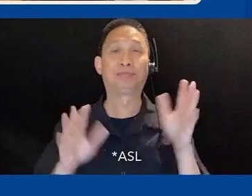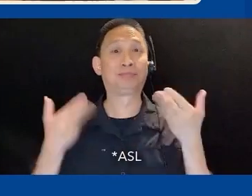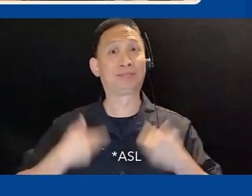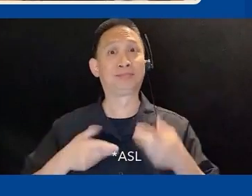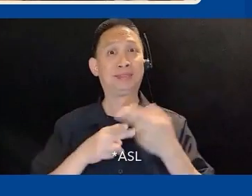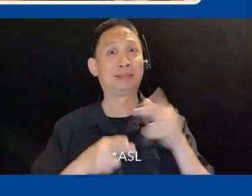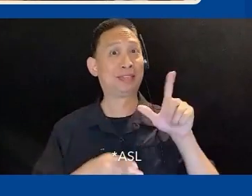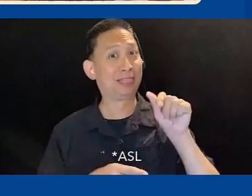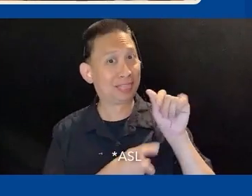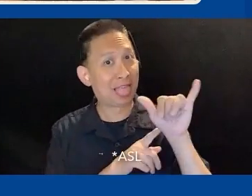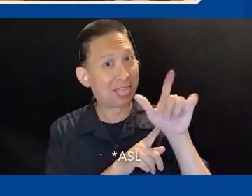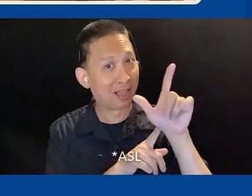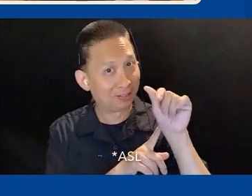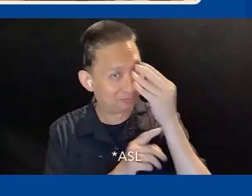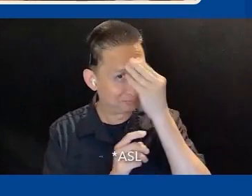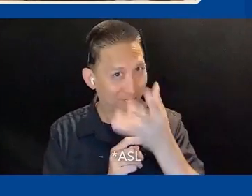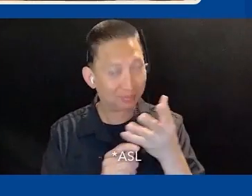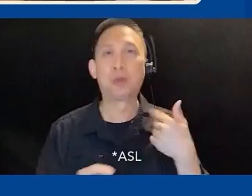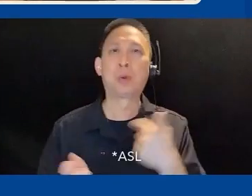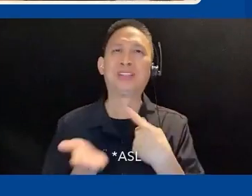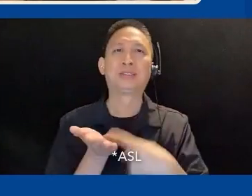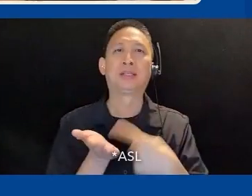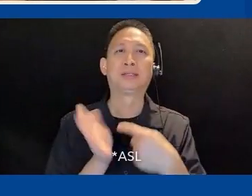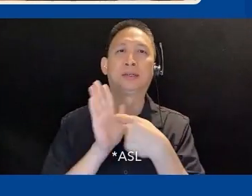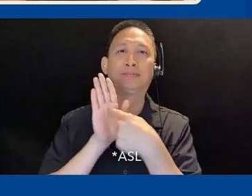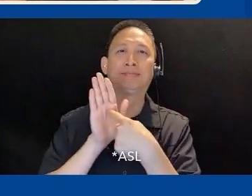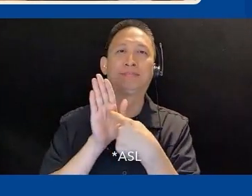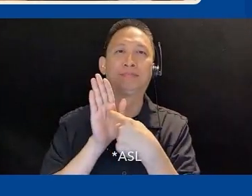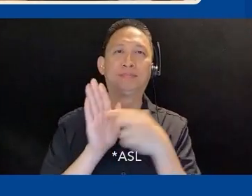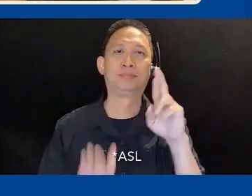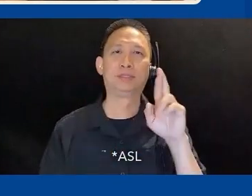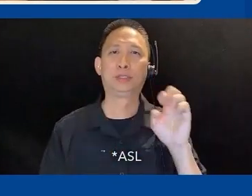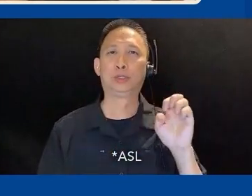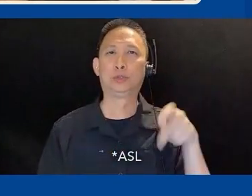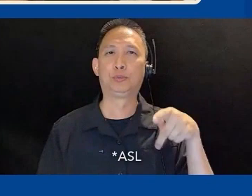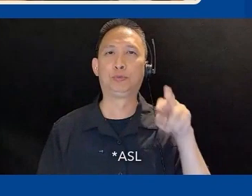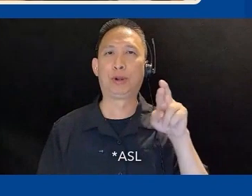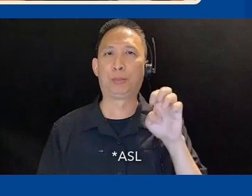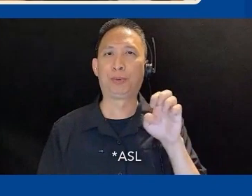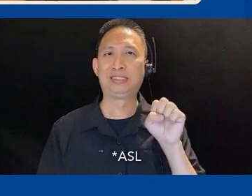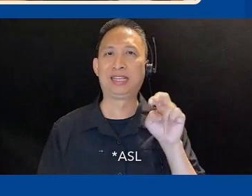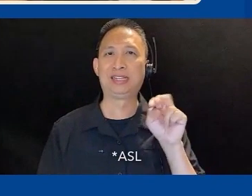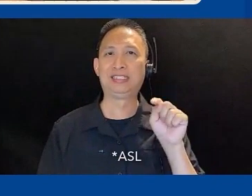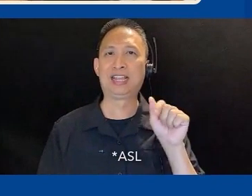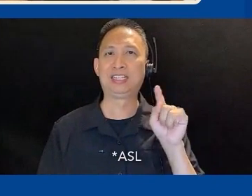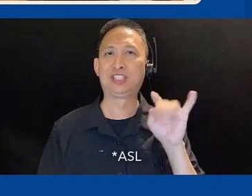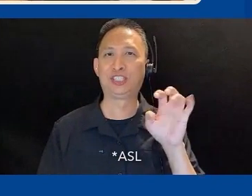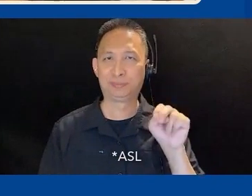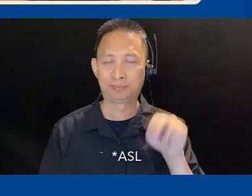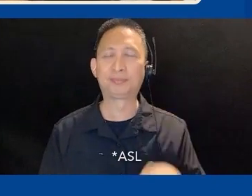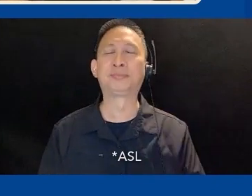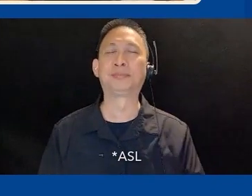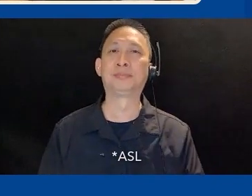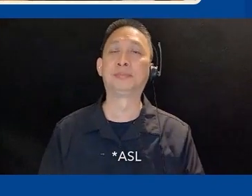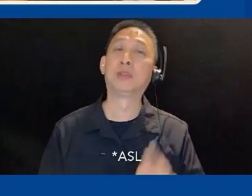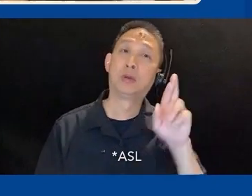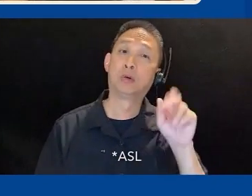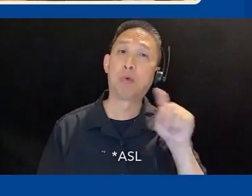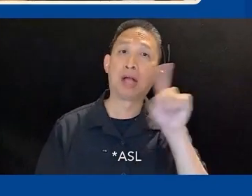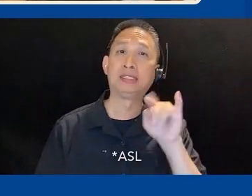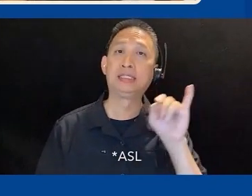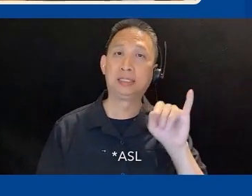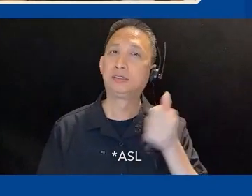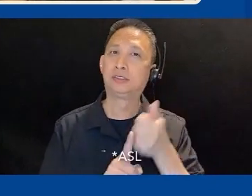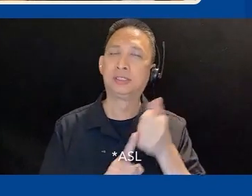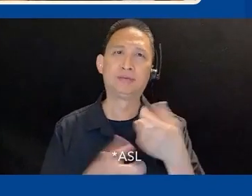way. And I know before everything started to freeze up, Razi, you were talking about the responsibility to get it right.